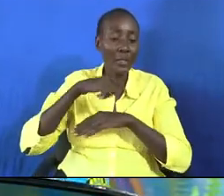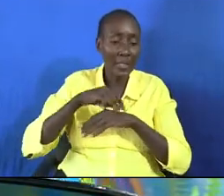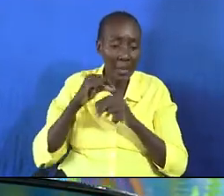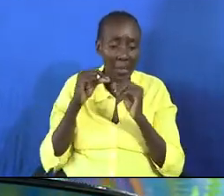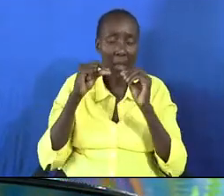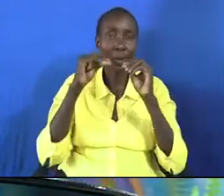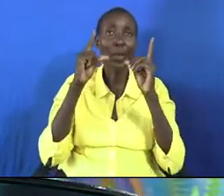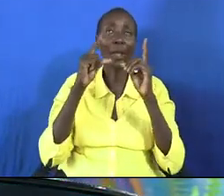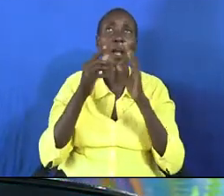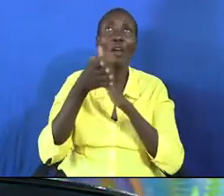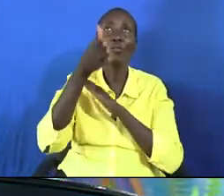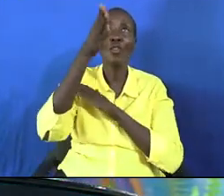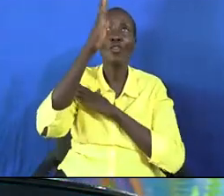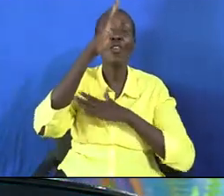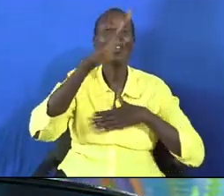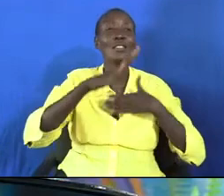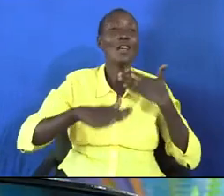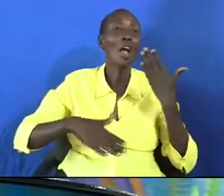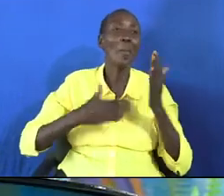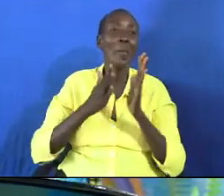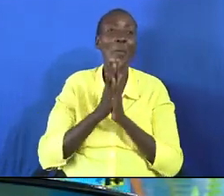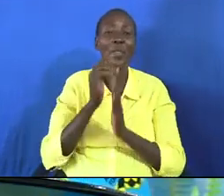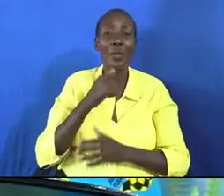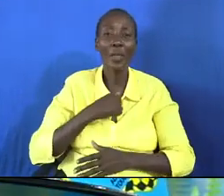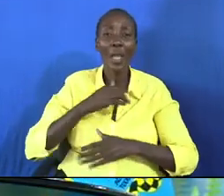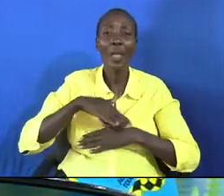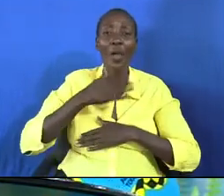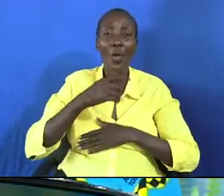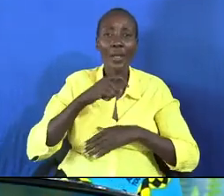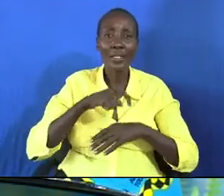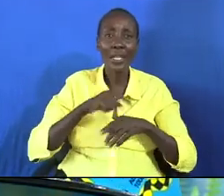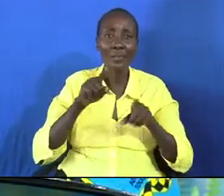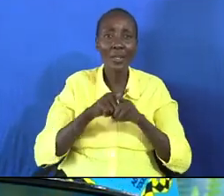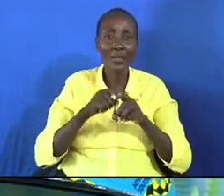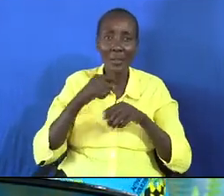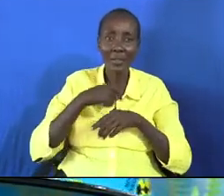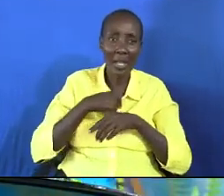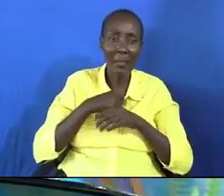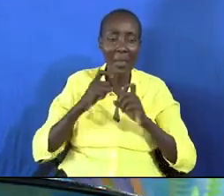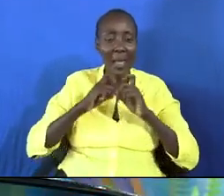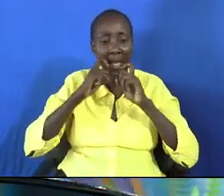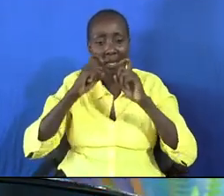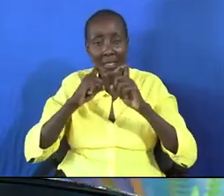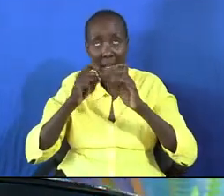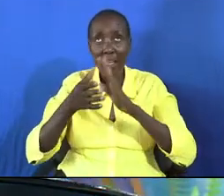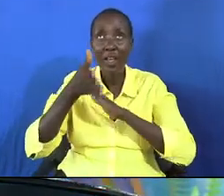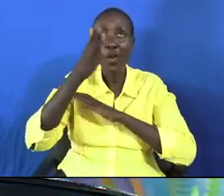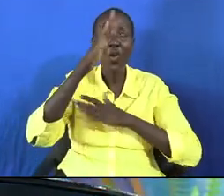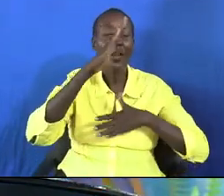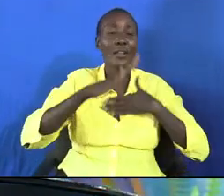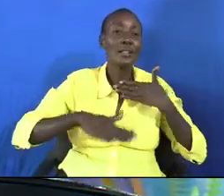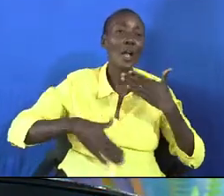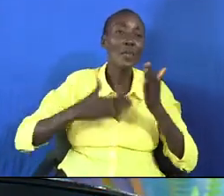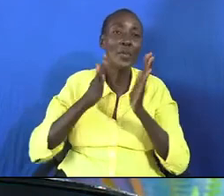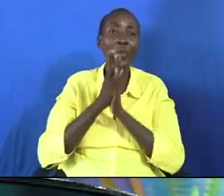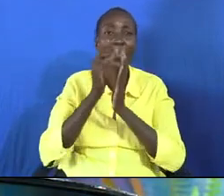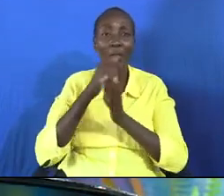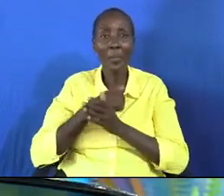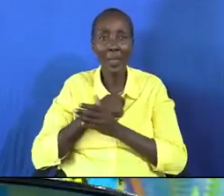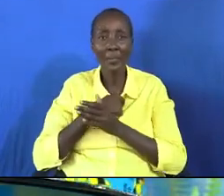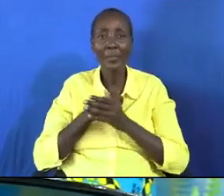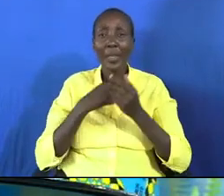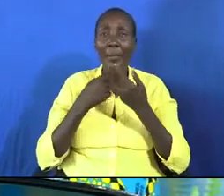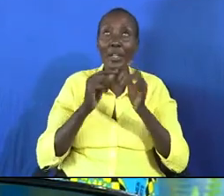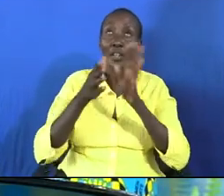up, God is pleased with me. Every time, even when I'm sinning, God is pleased with me. And